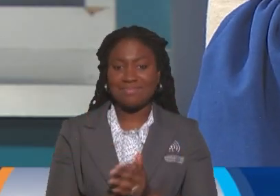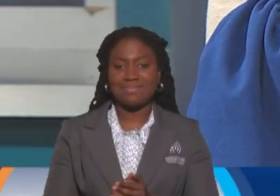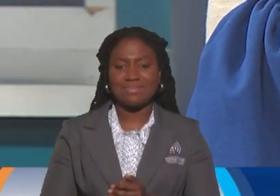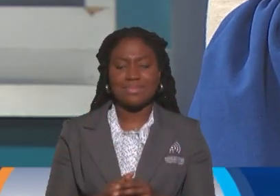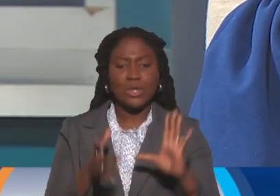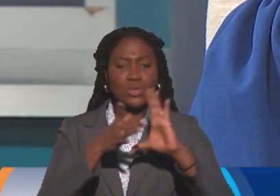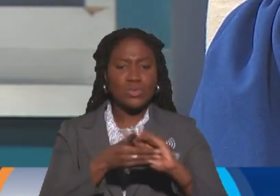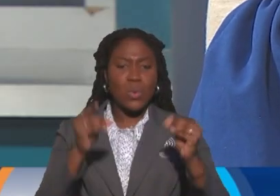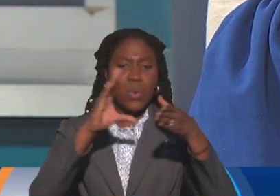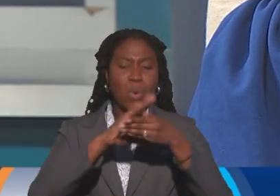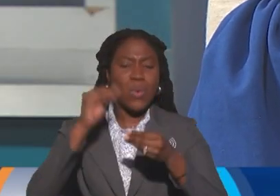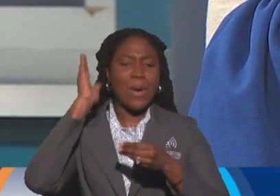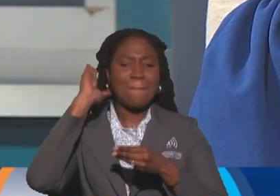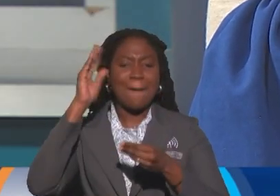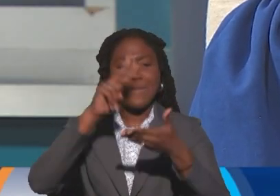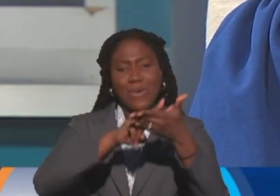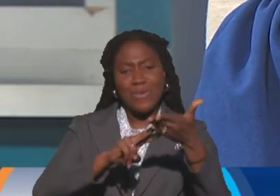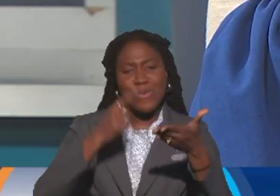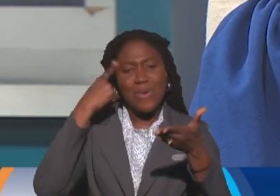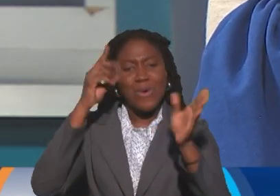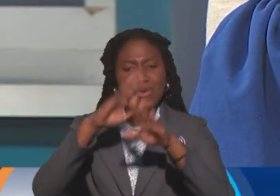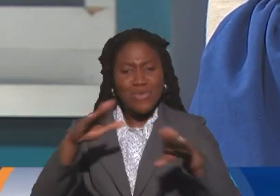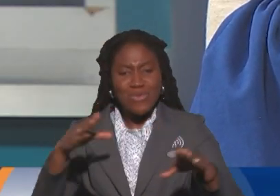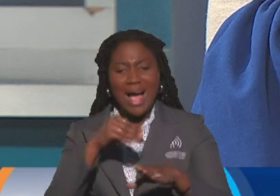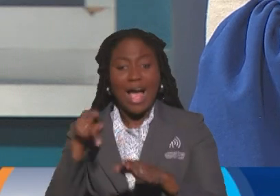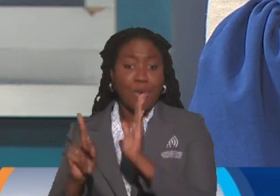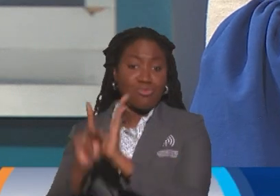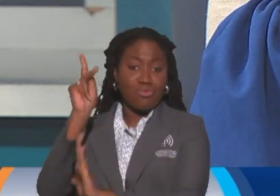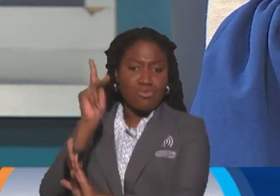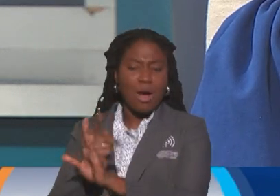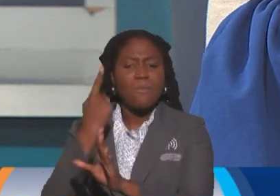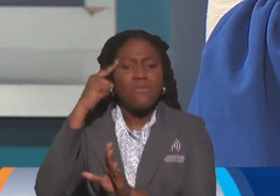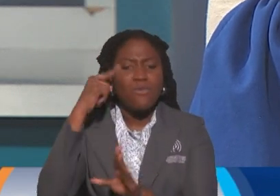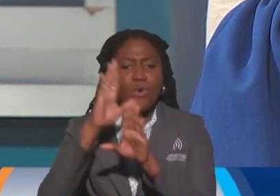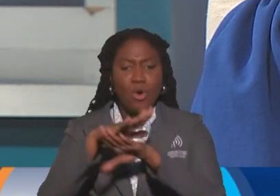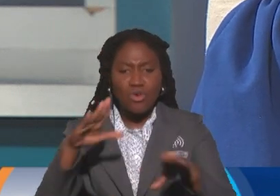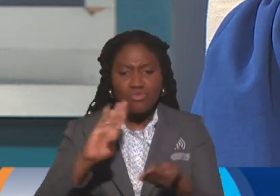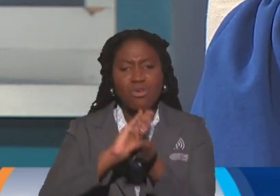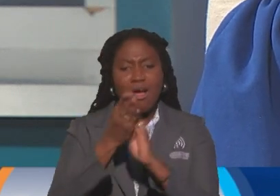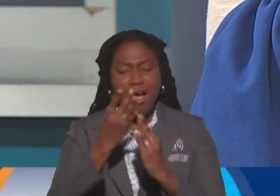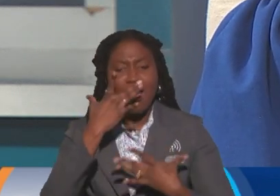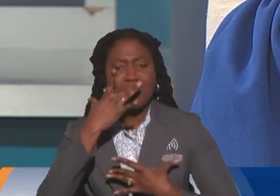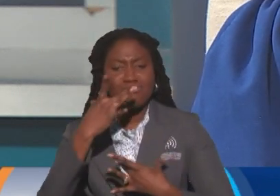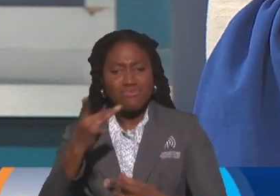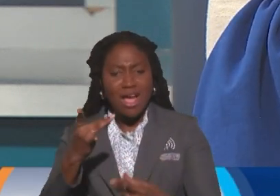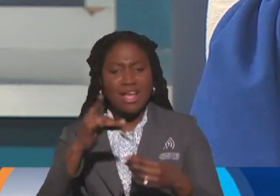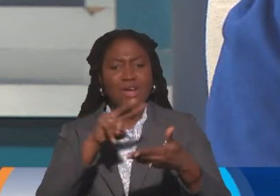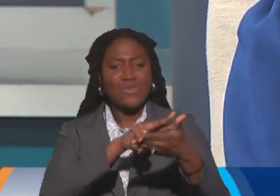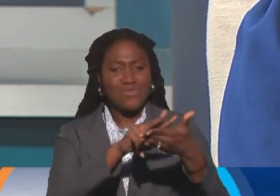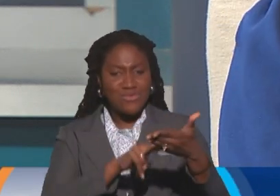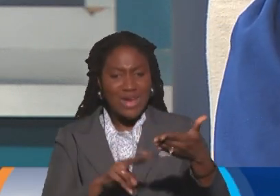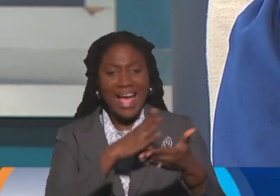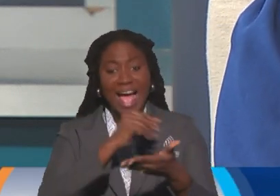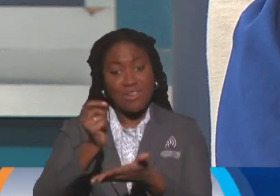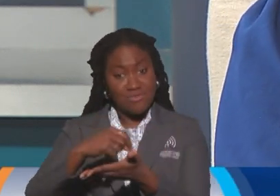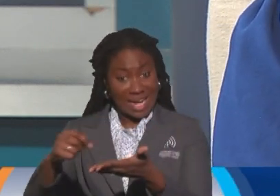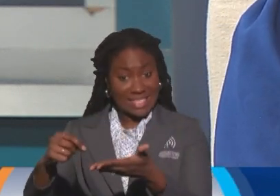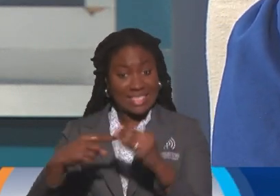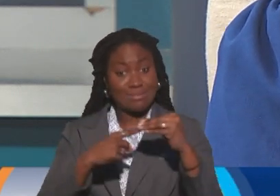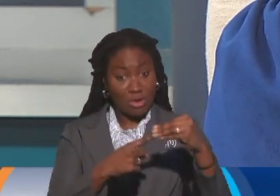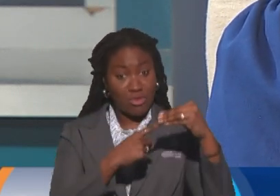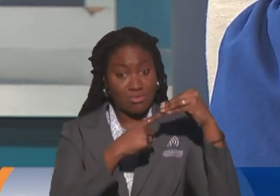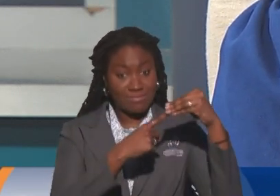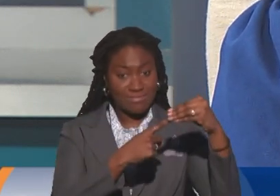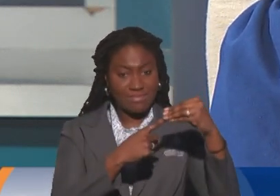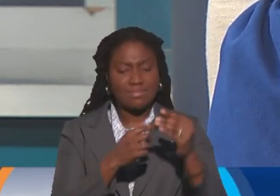Storytelling Caravan and the children's program are largely focused on fostering an interest in reading with children, right? And writing especially. Let's explain the importance